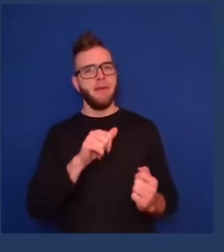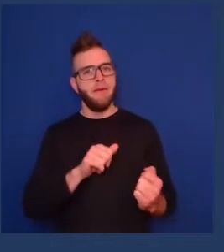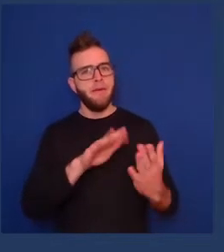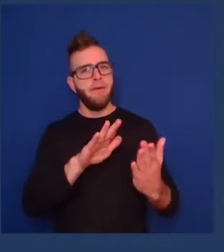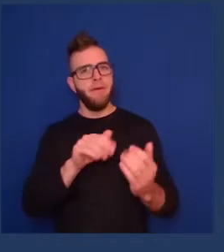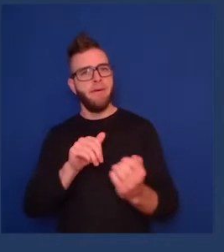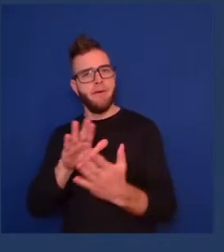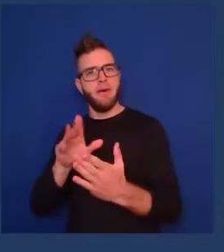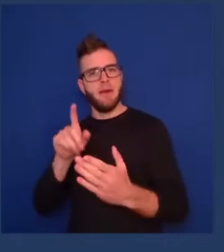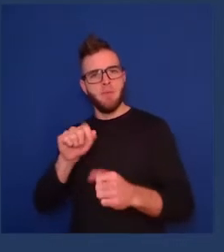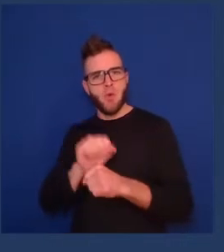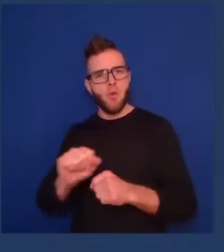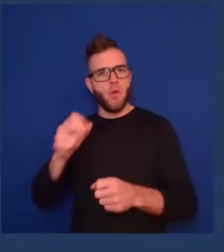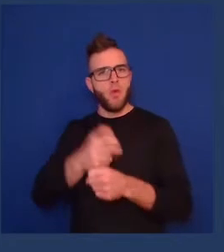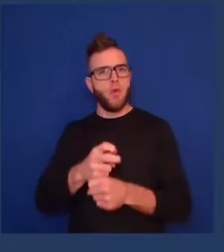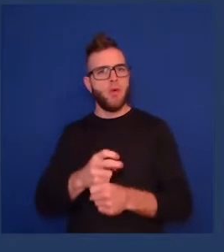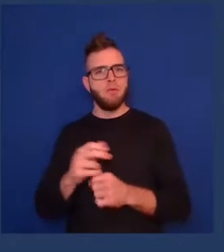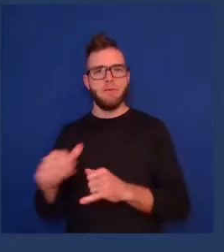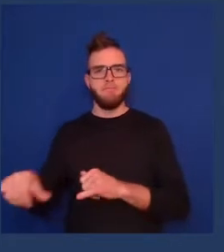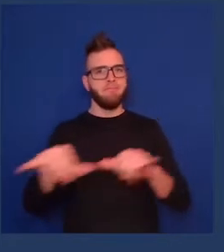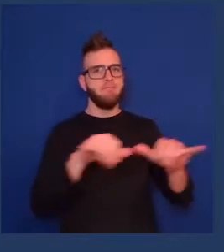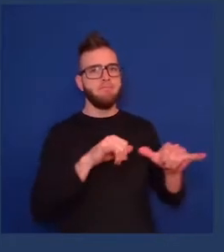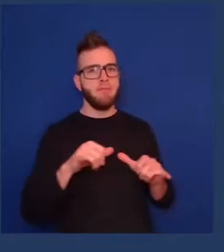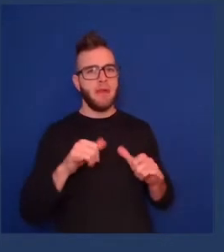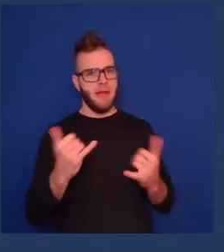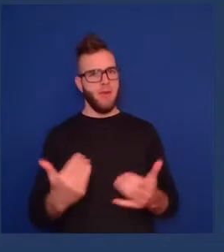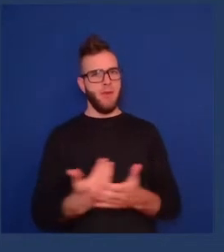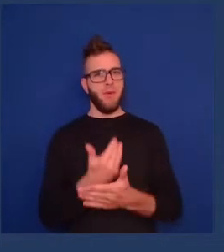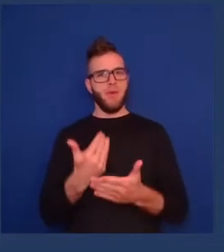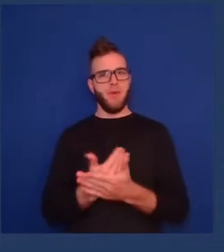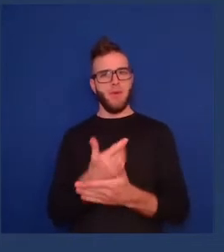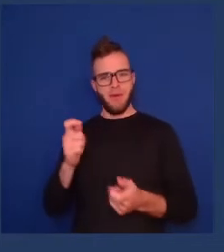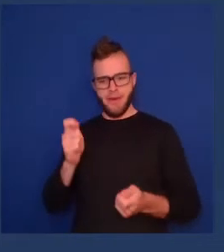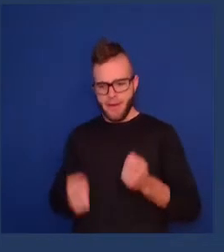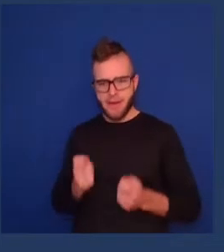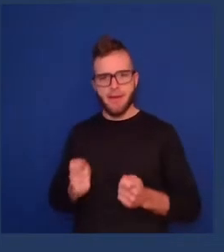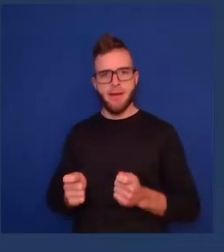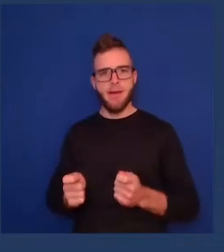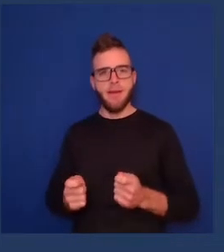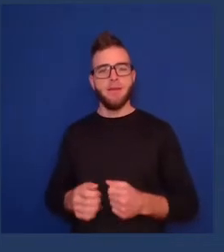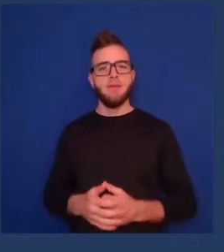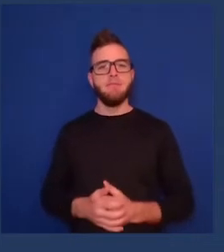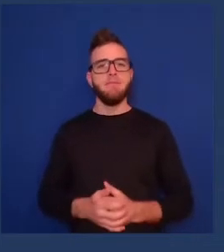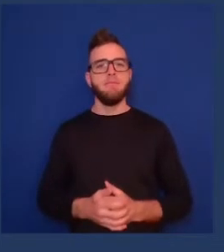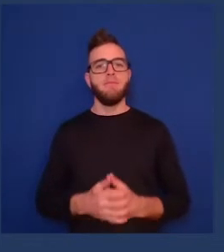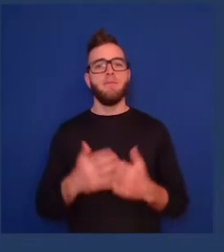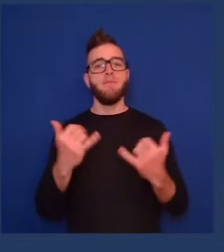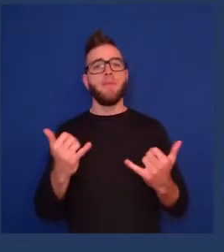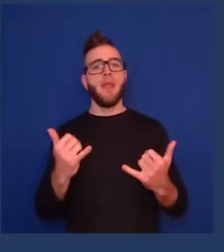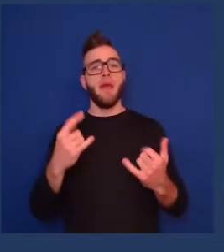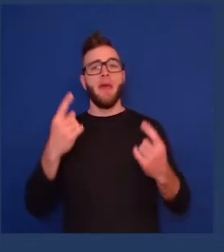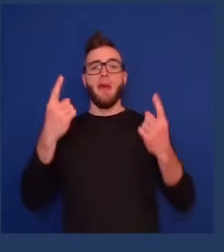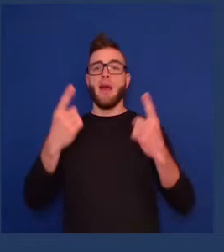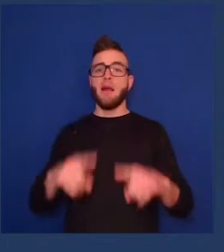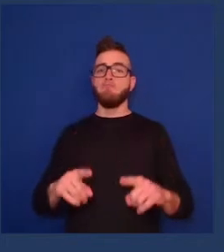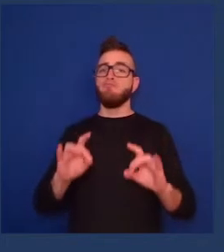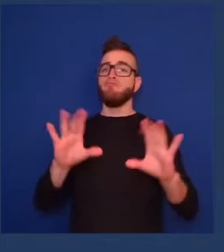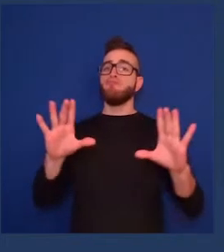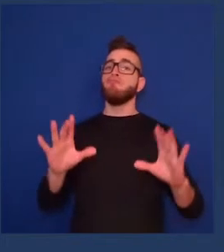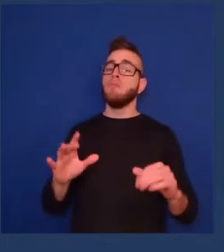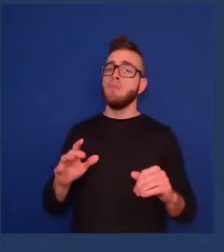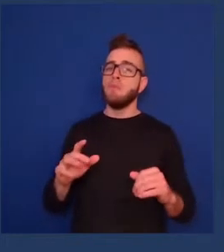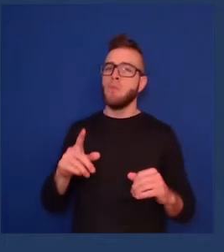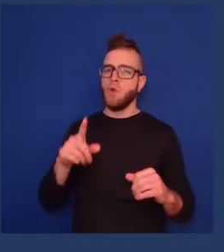great reminder, I think, that when a crisis like this comes, you can only face it with what you have put already in